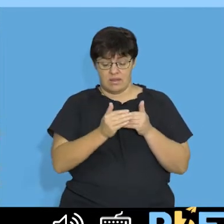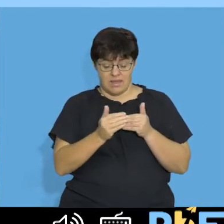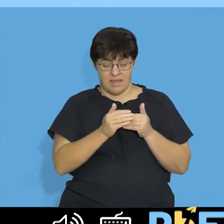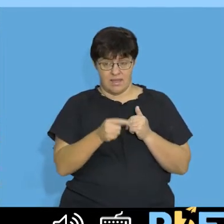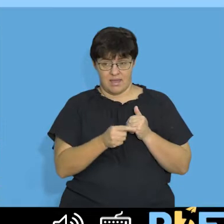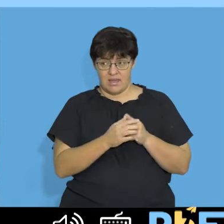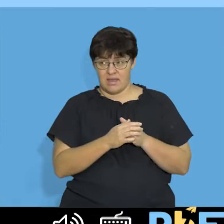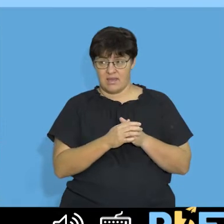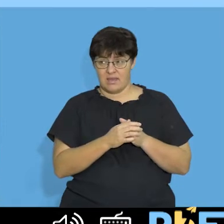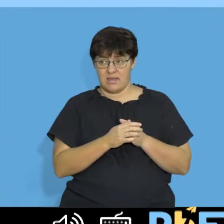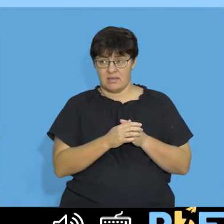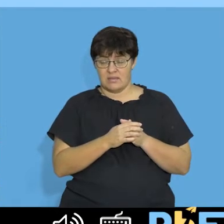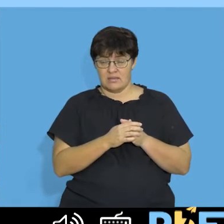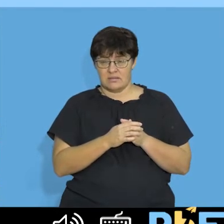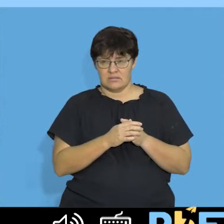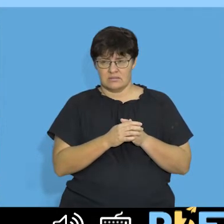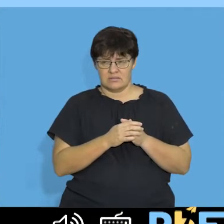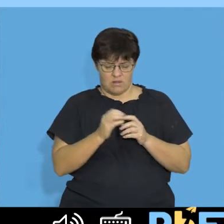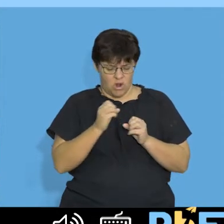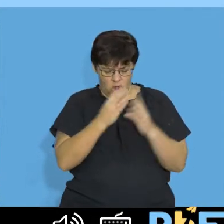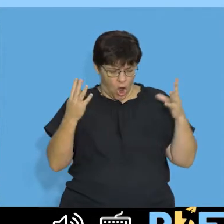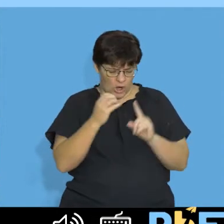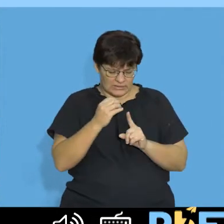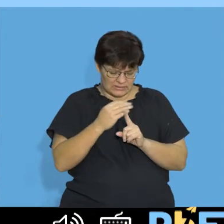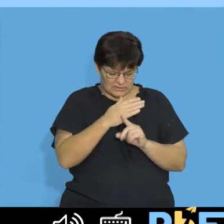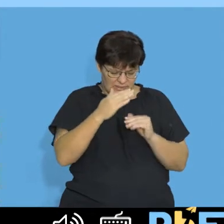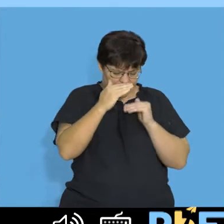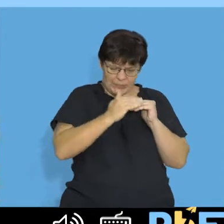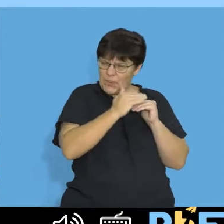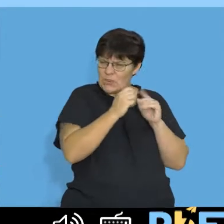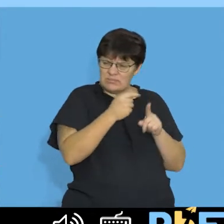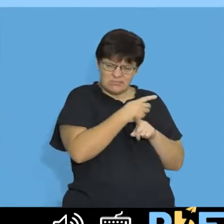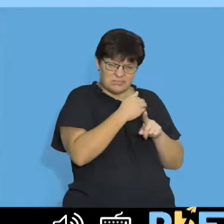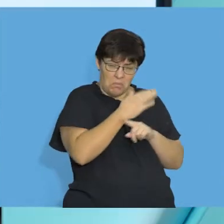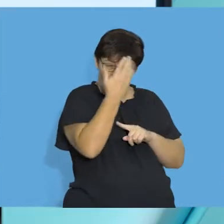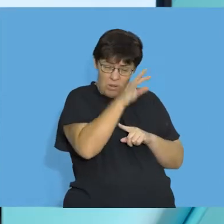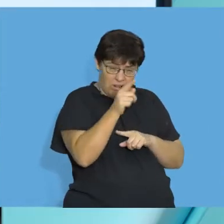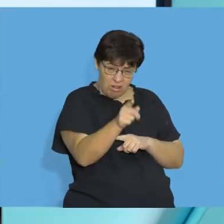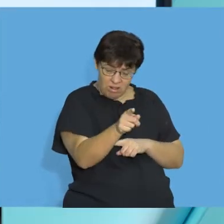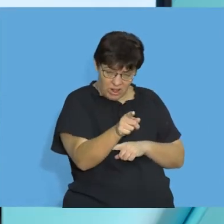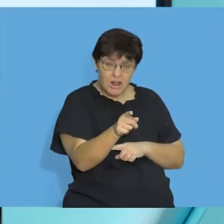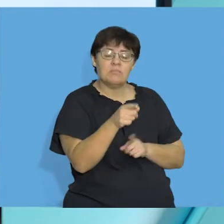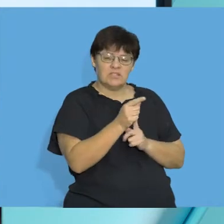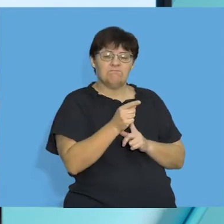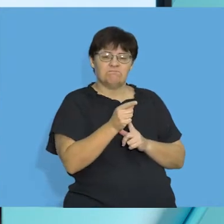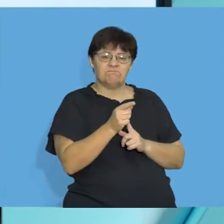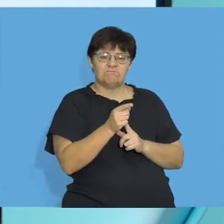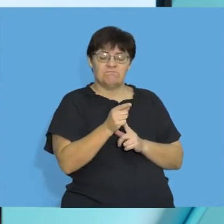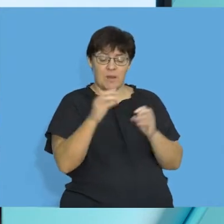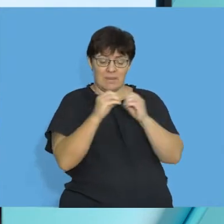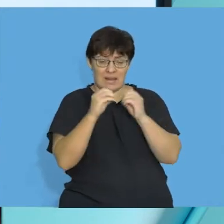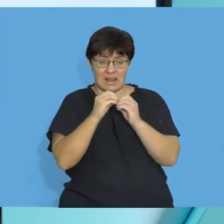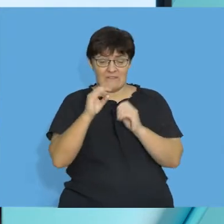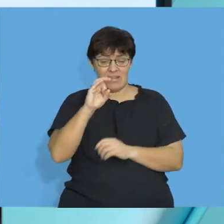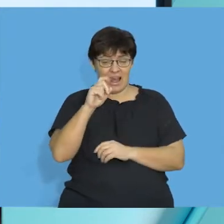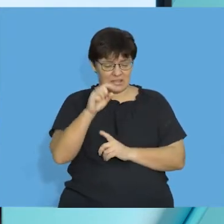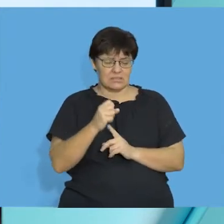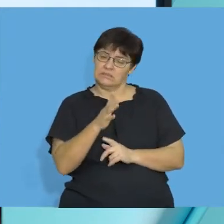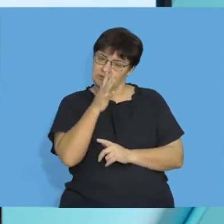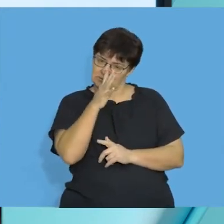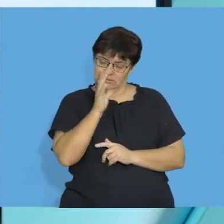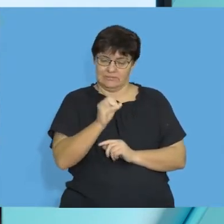Pole, there are lots of them. They're close together. So what do we know? That's lots of magnetic flux.